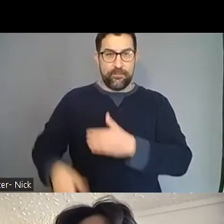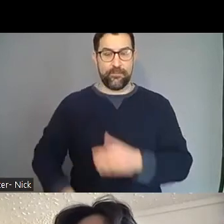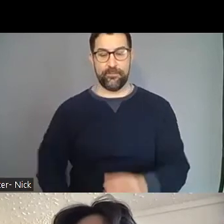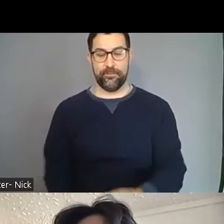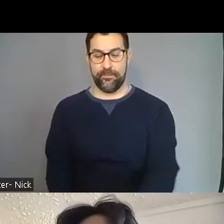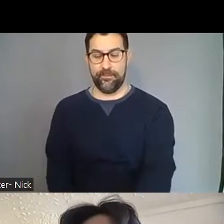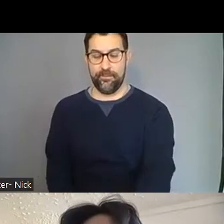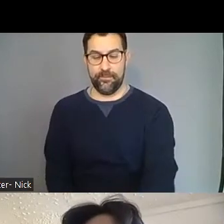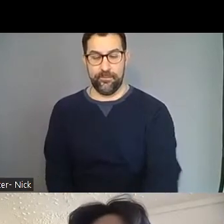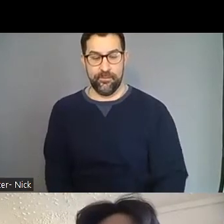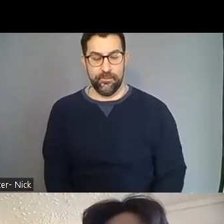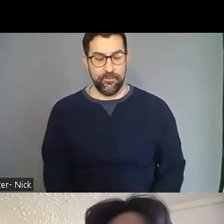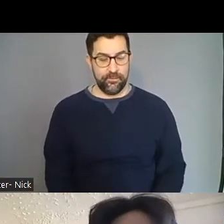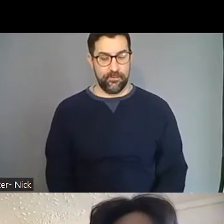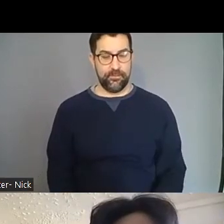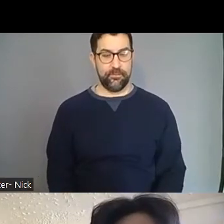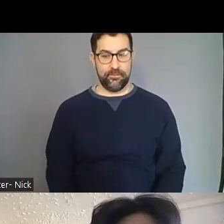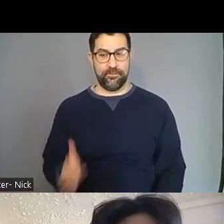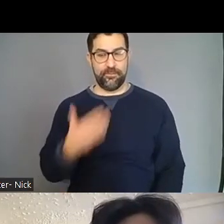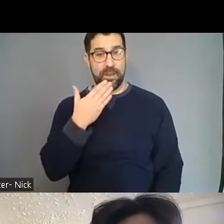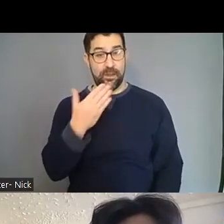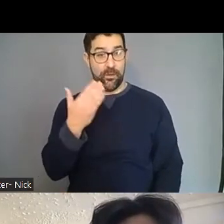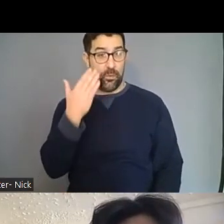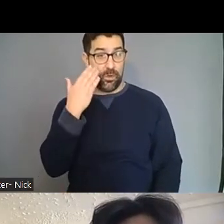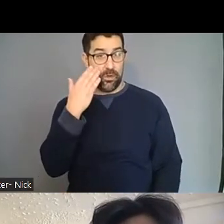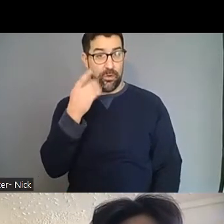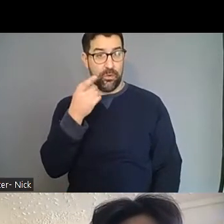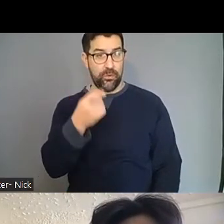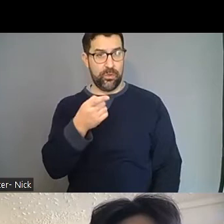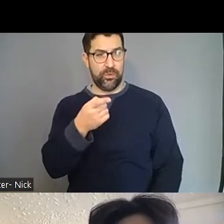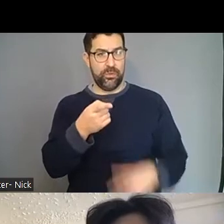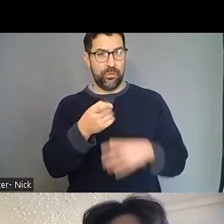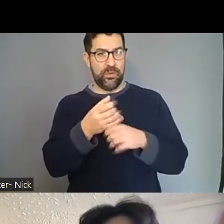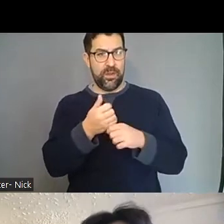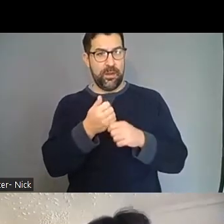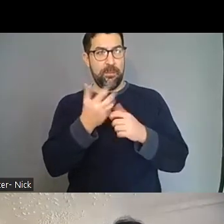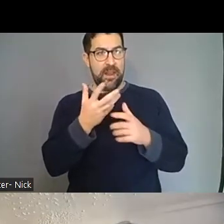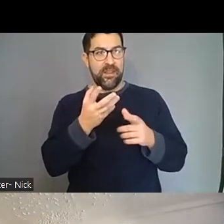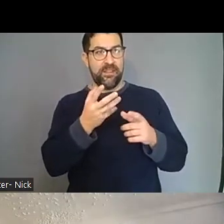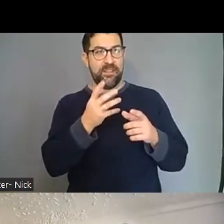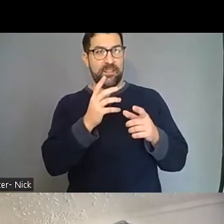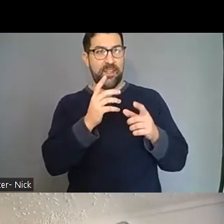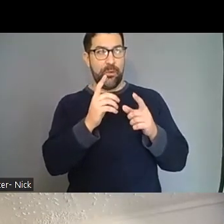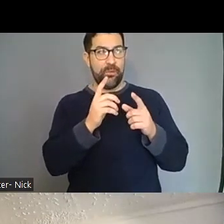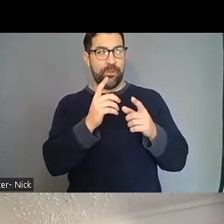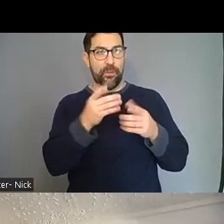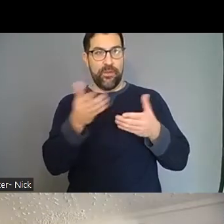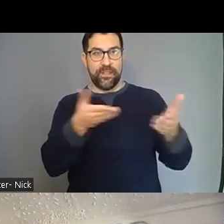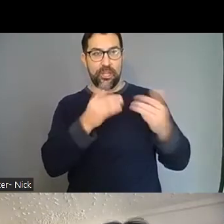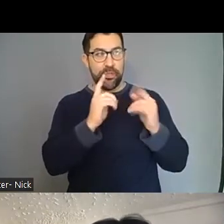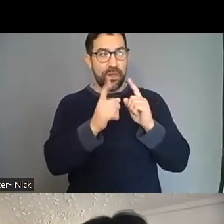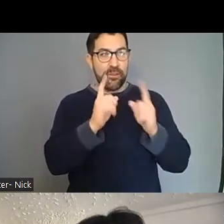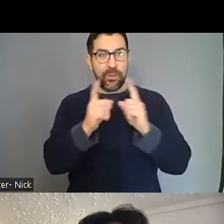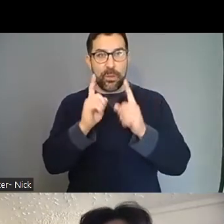Thank you for that. We knew that that you were receiving a number of invitations to interview. So we're glad that we're